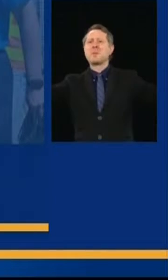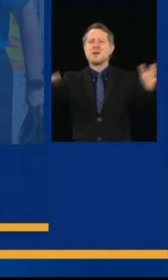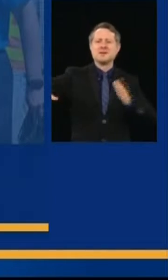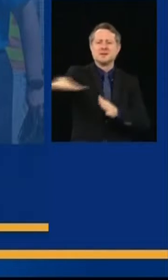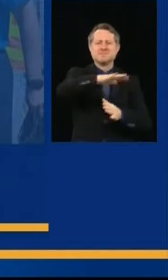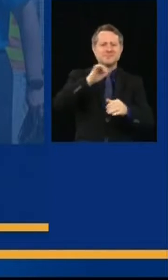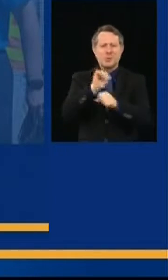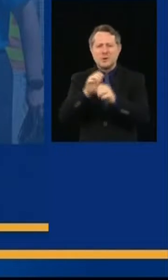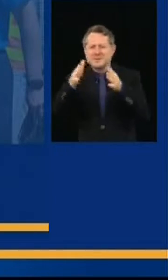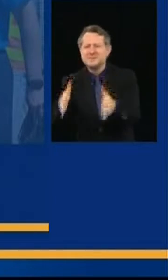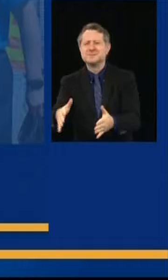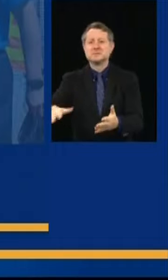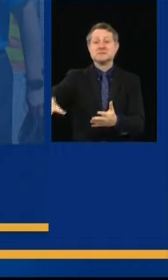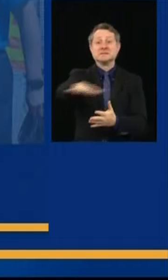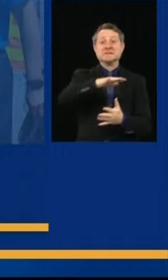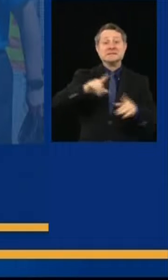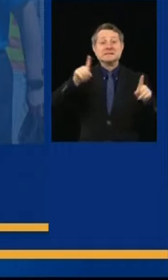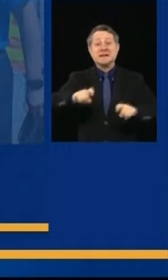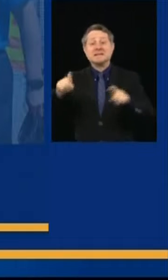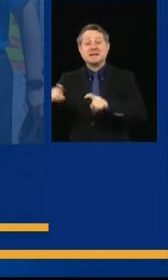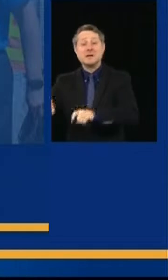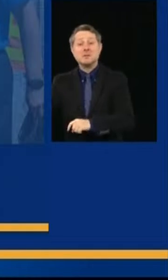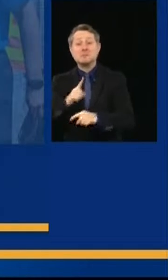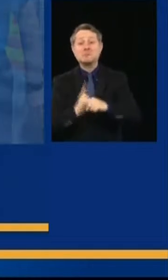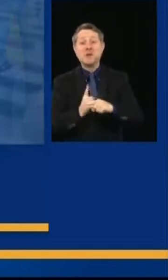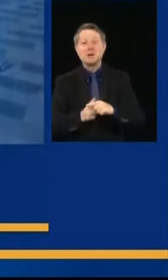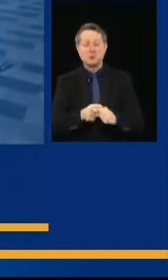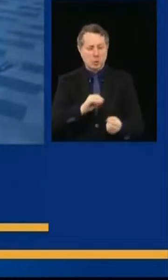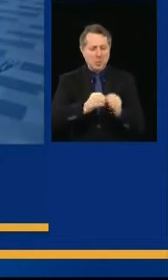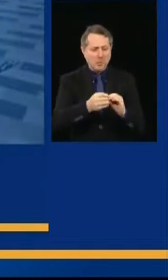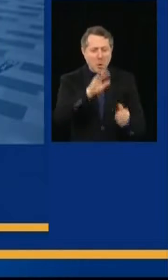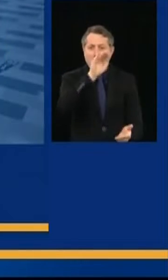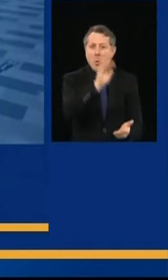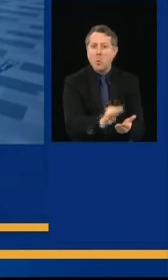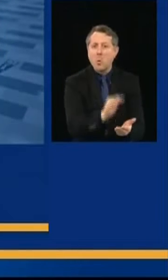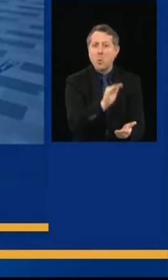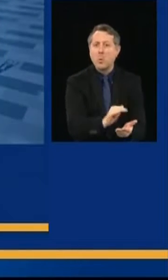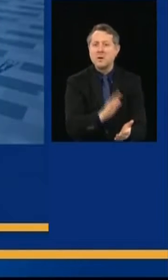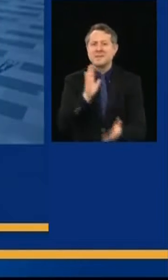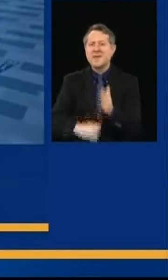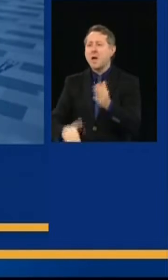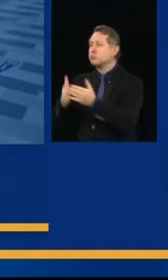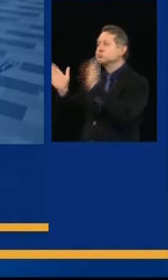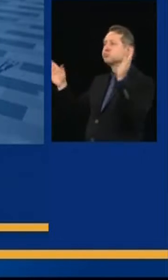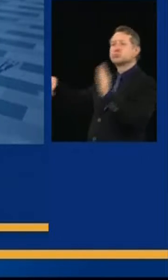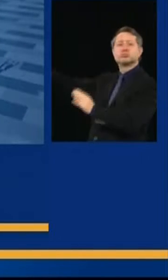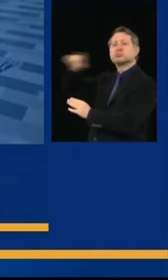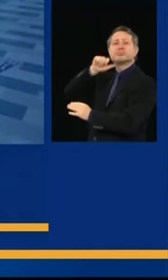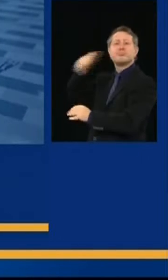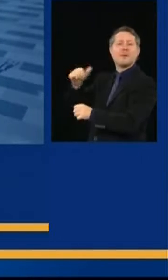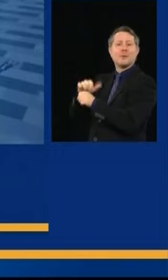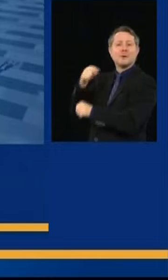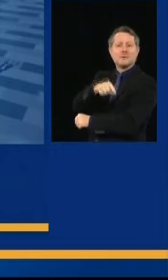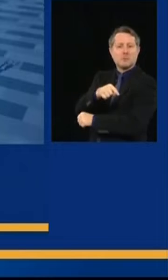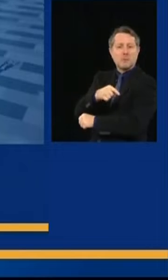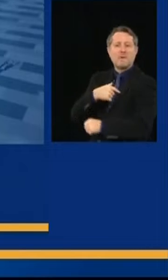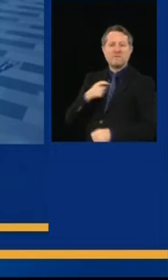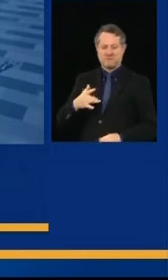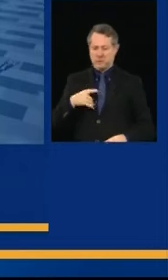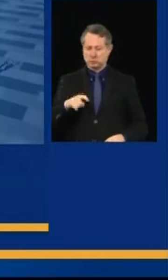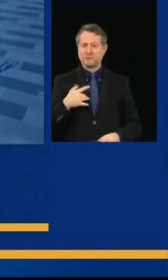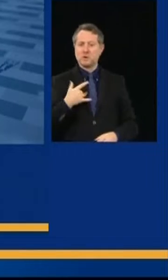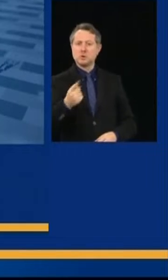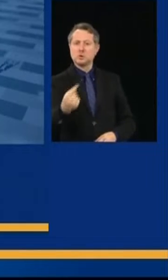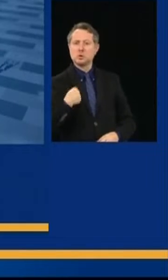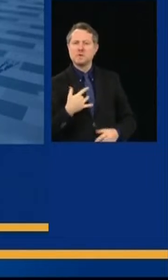tested below the general population. So we should feel good about that. Also, I want people to know